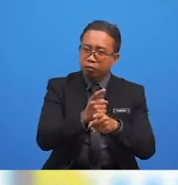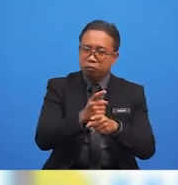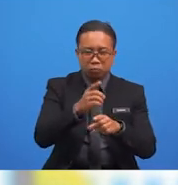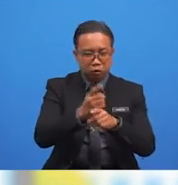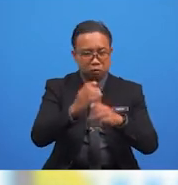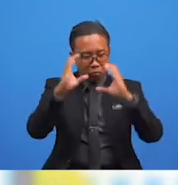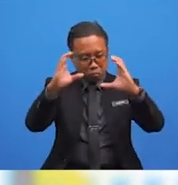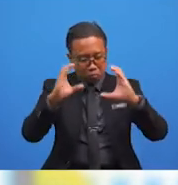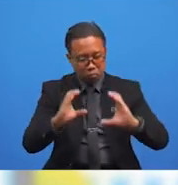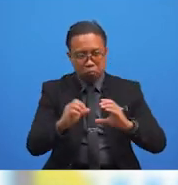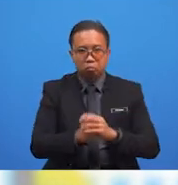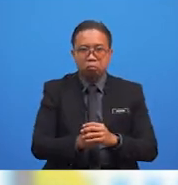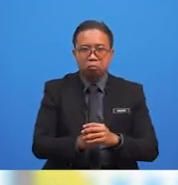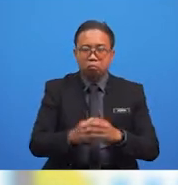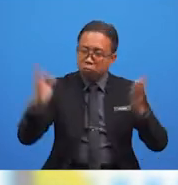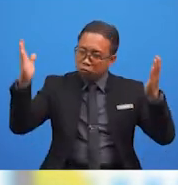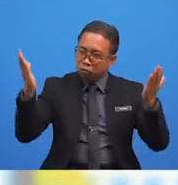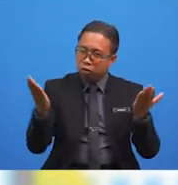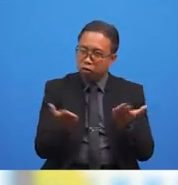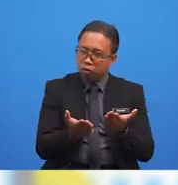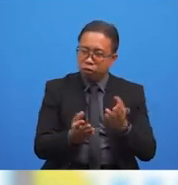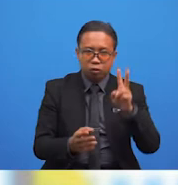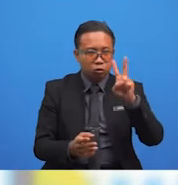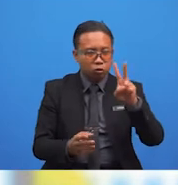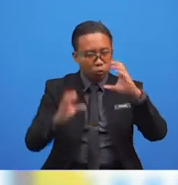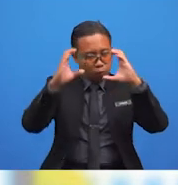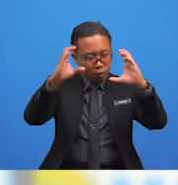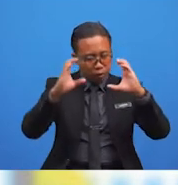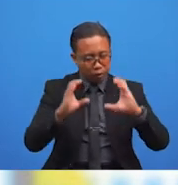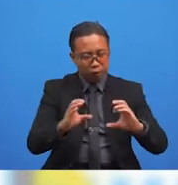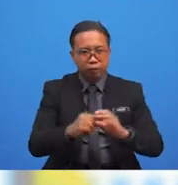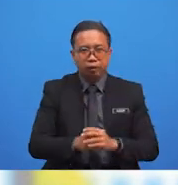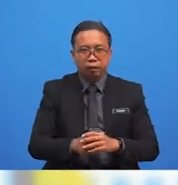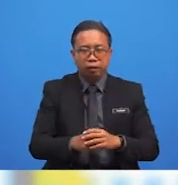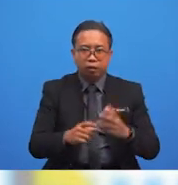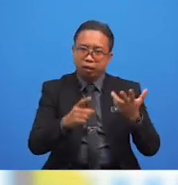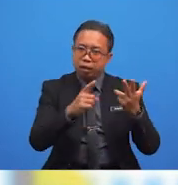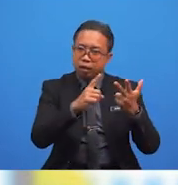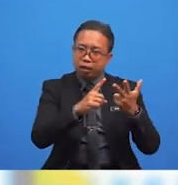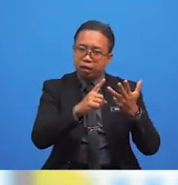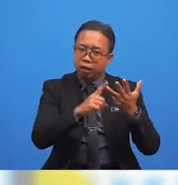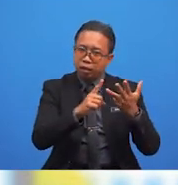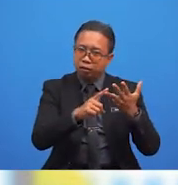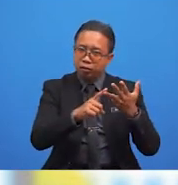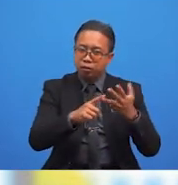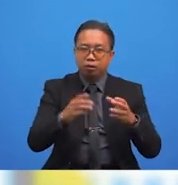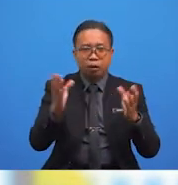layout. Introduction, two main paragraphs, and a conclusion.